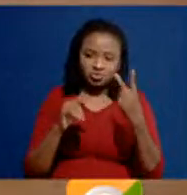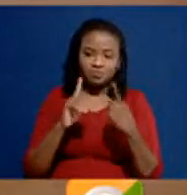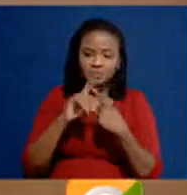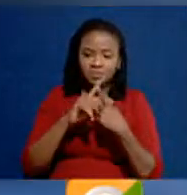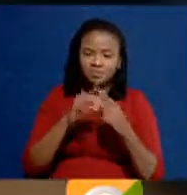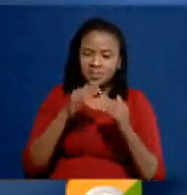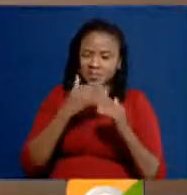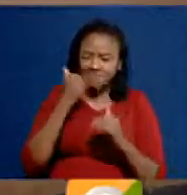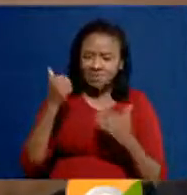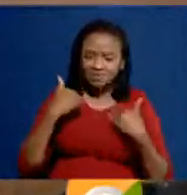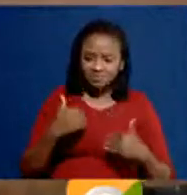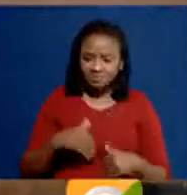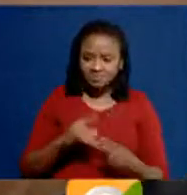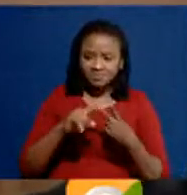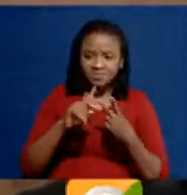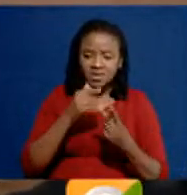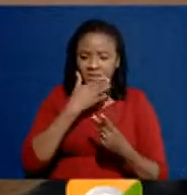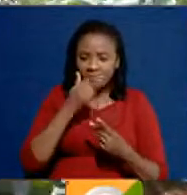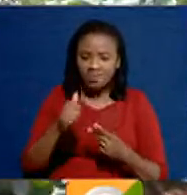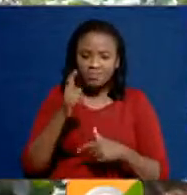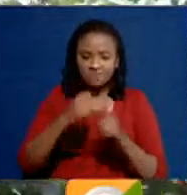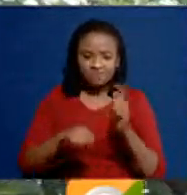formation and best in calfifa.